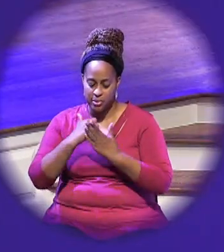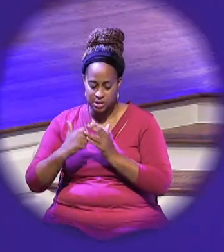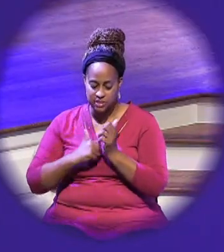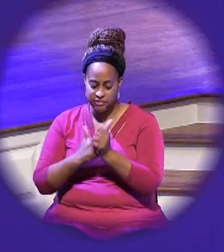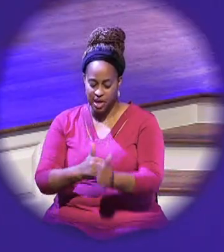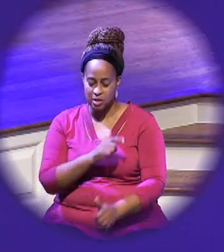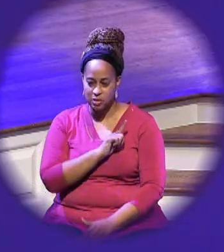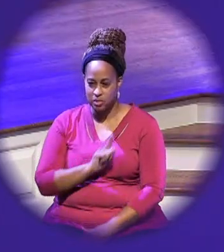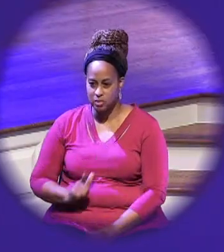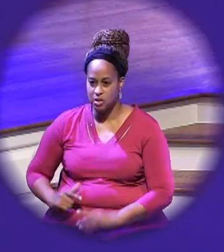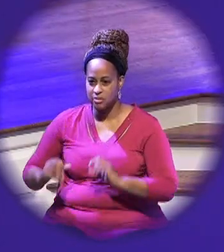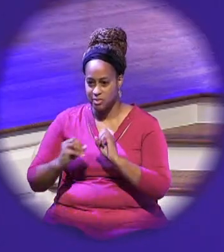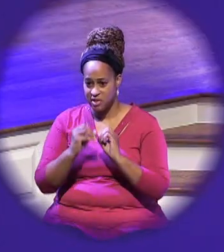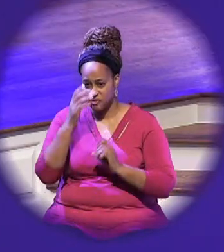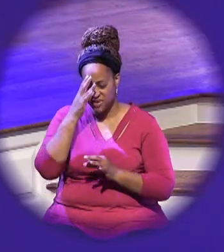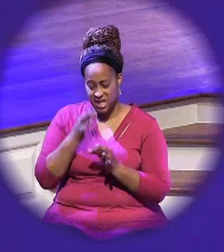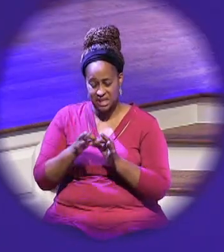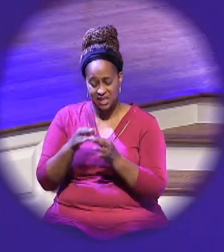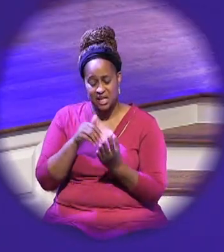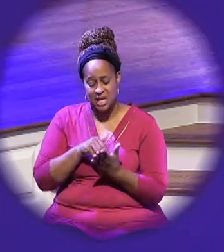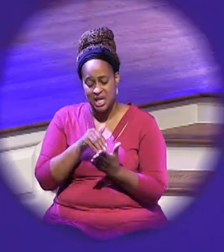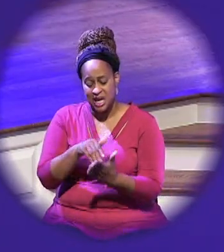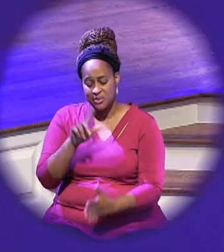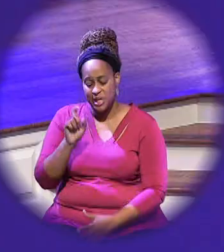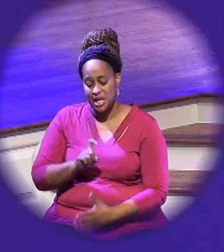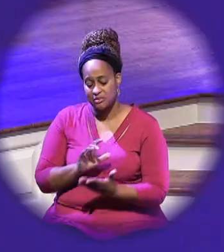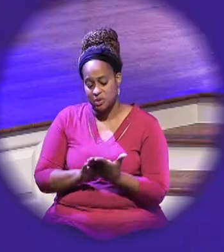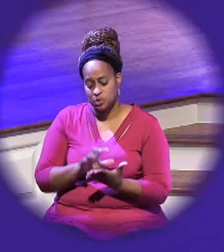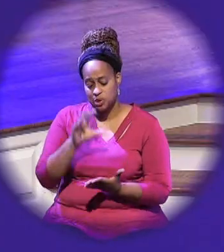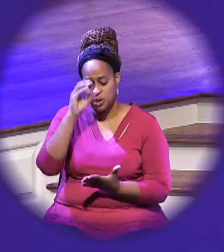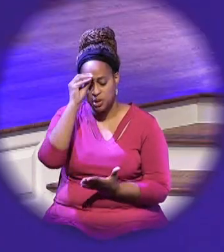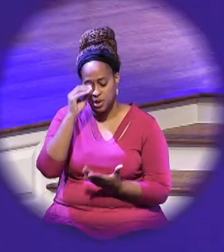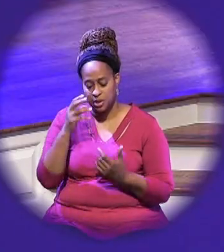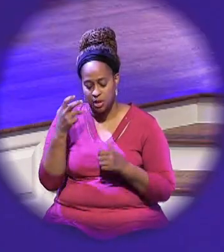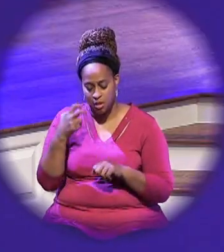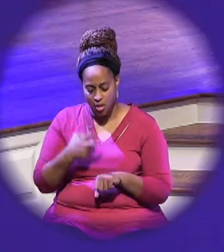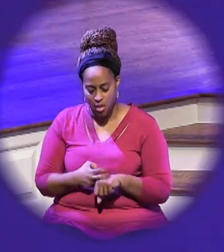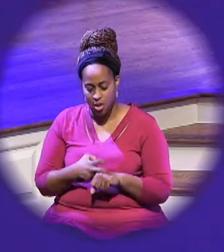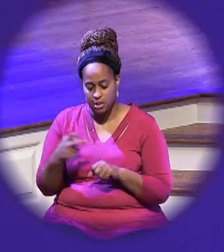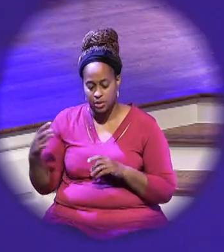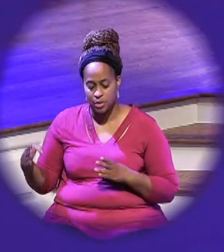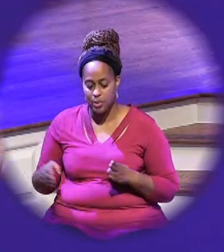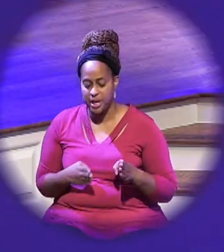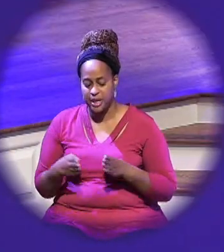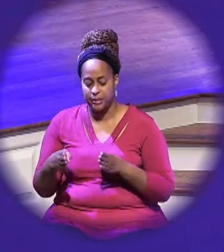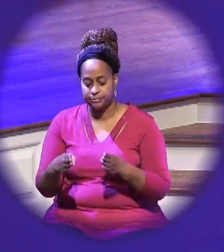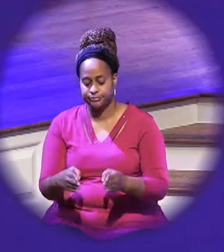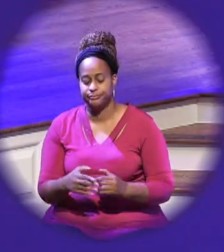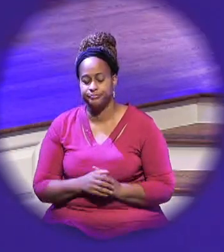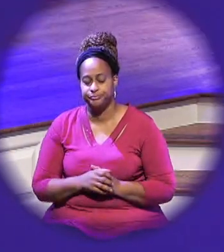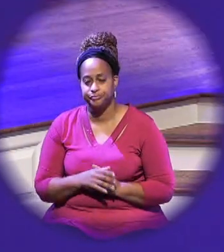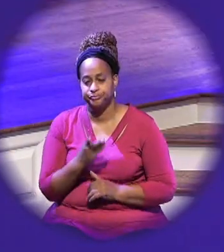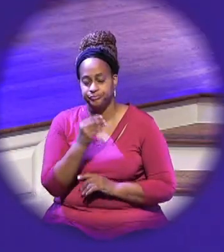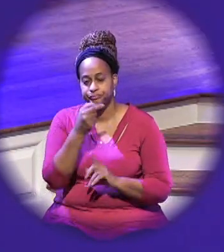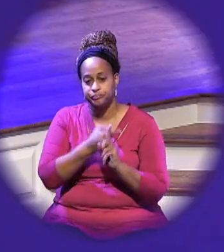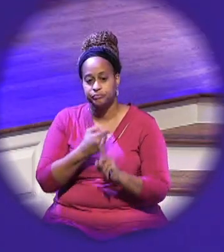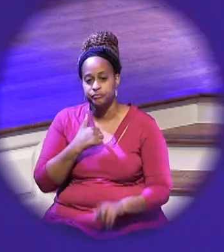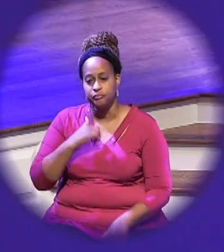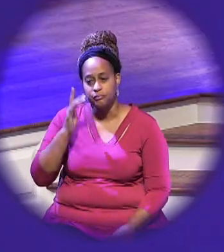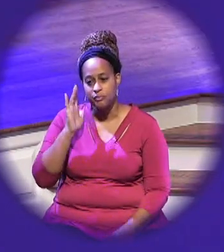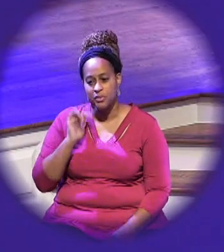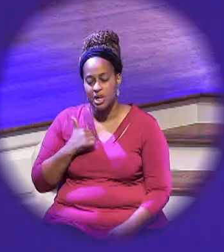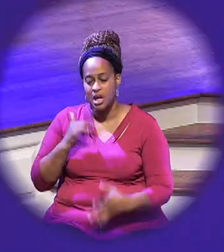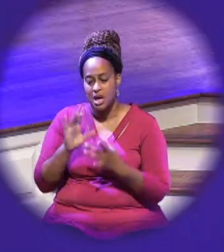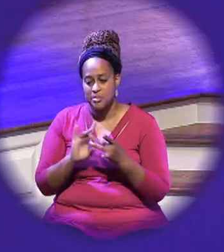more faithfully. And yet, how often do we have to learn the hard way? A few months ago, I mentioned that I had